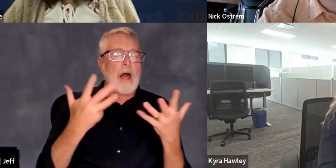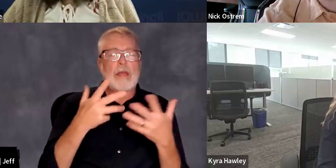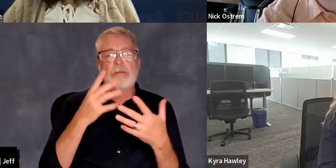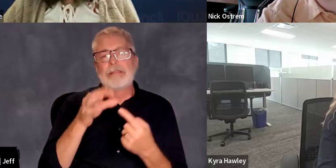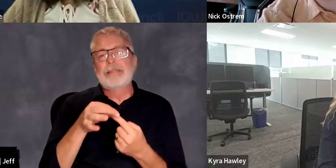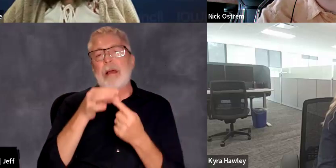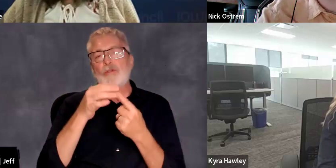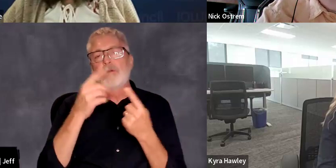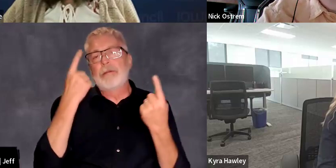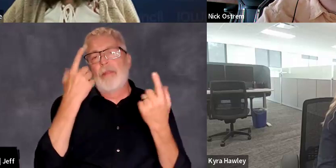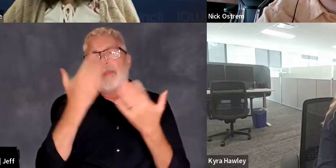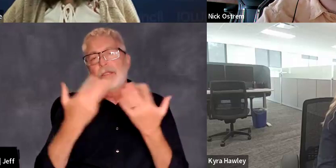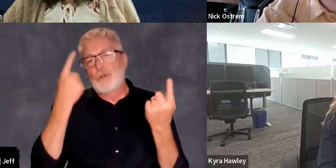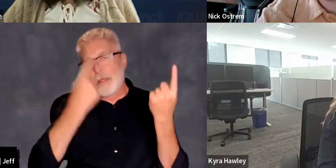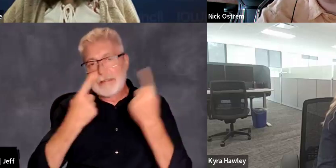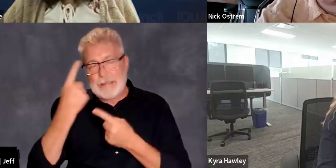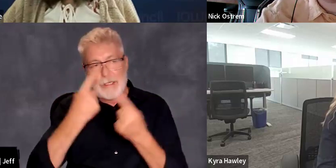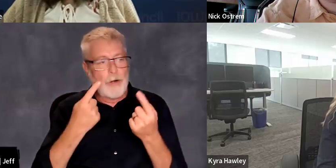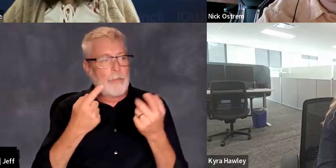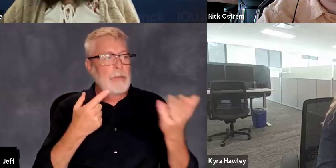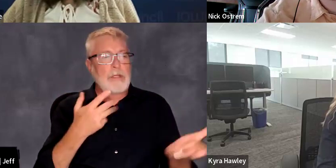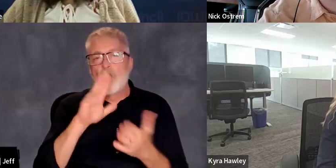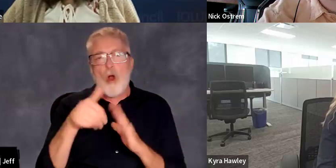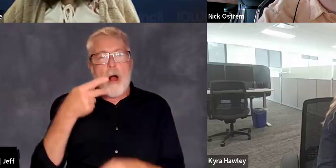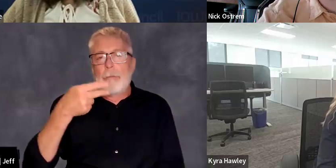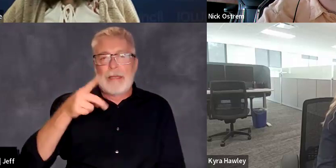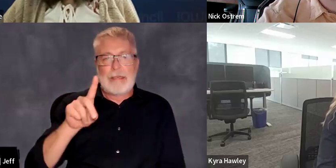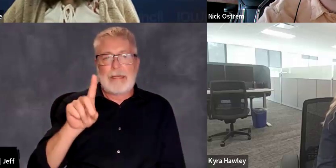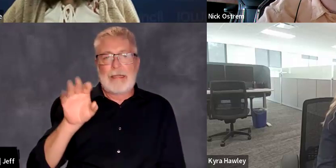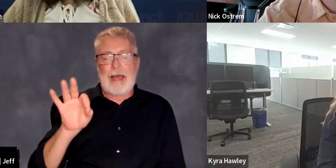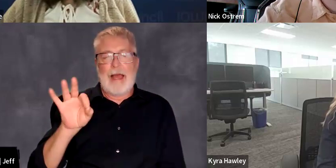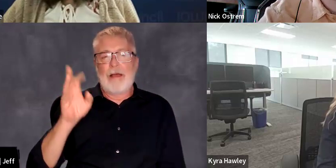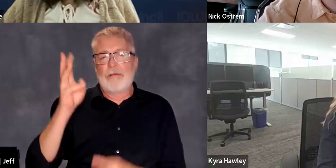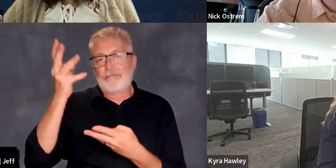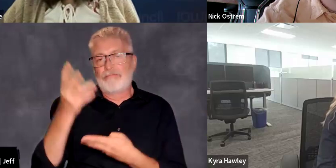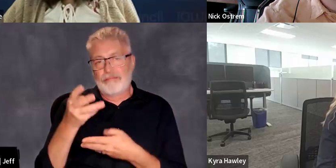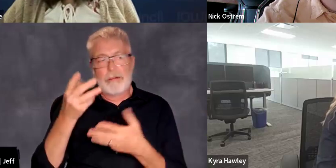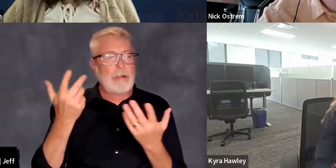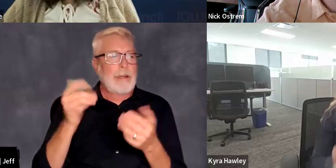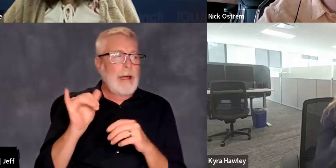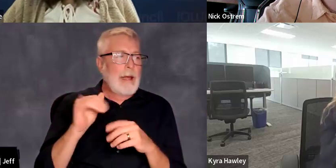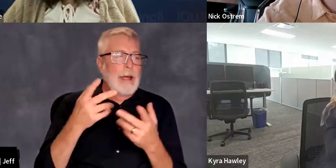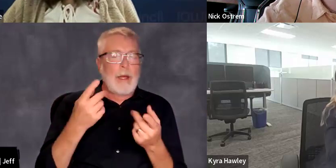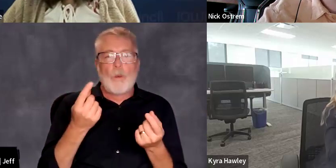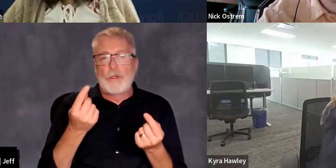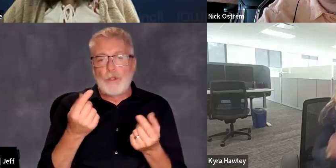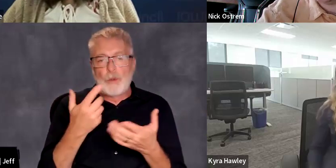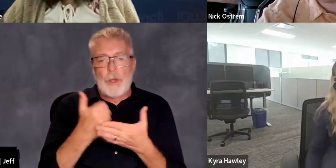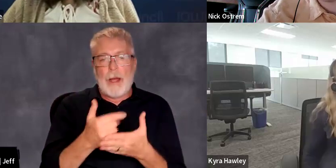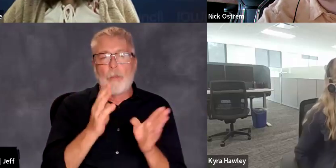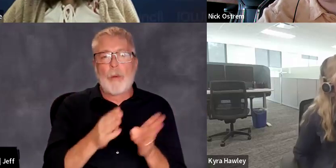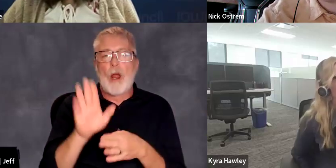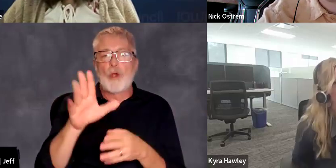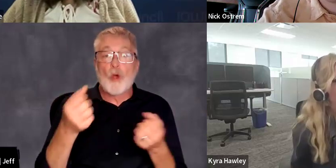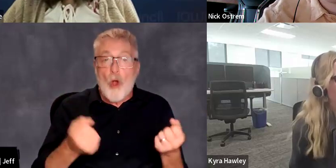special considerations. So we've got these are all PDF documents. So these will be PDFs about what to do to help prepare your